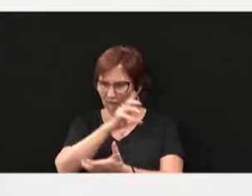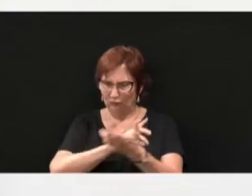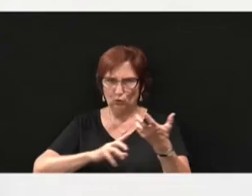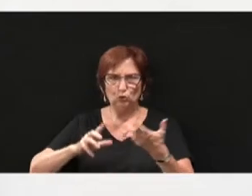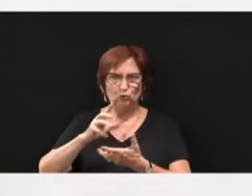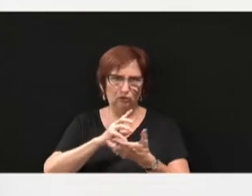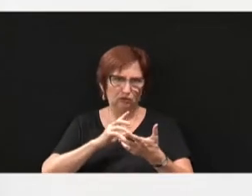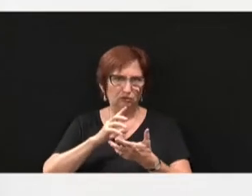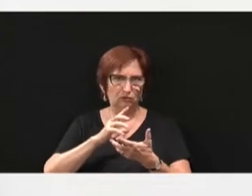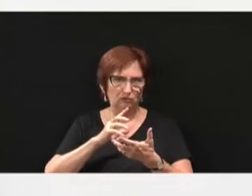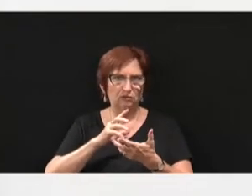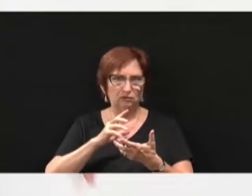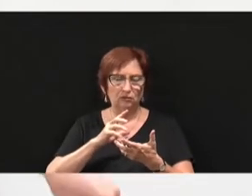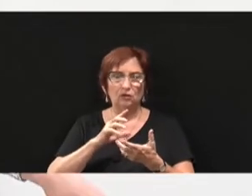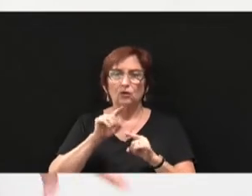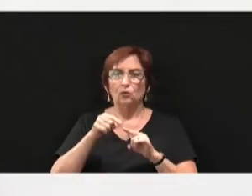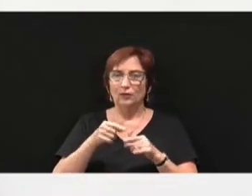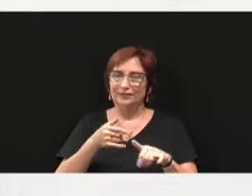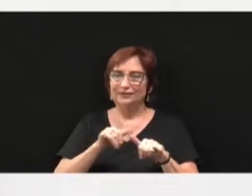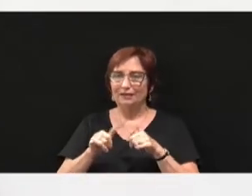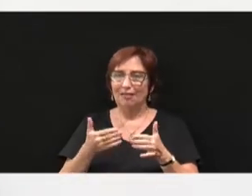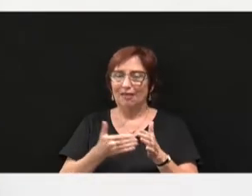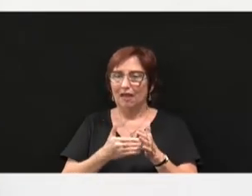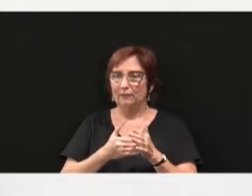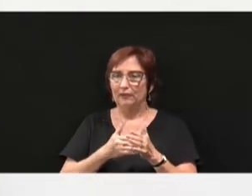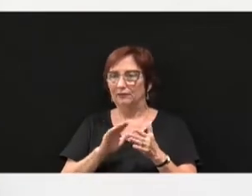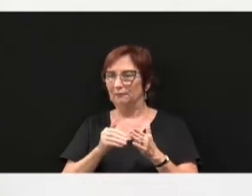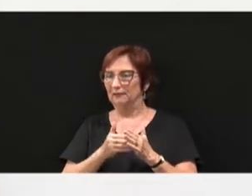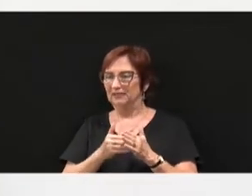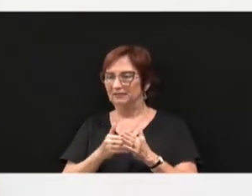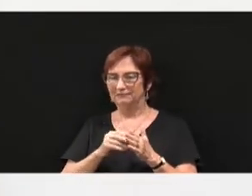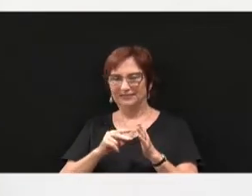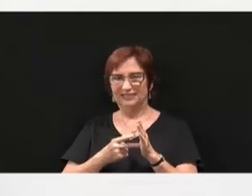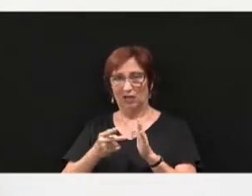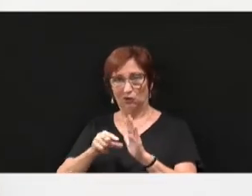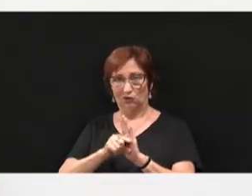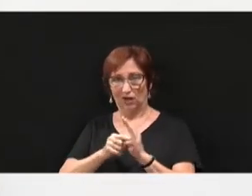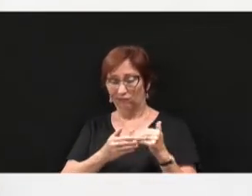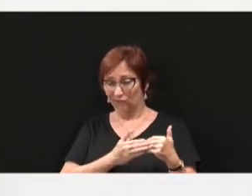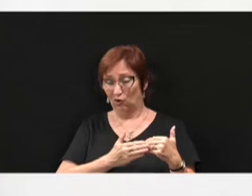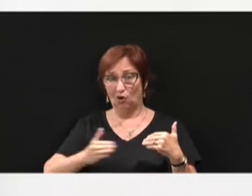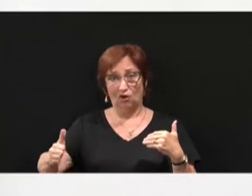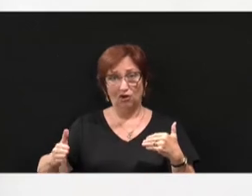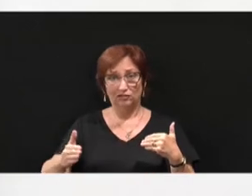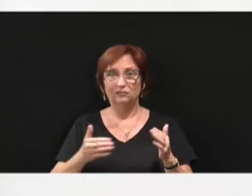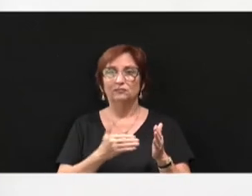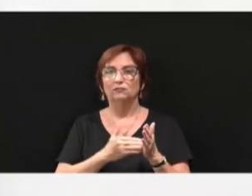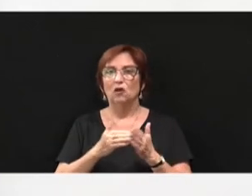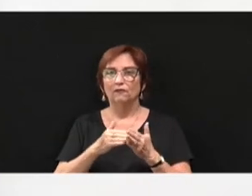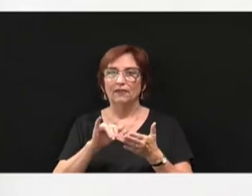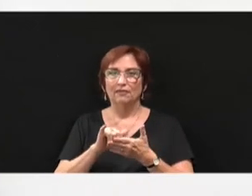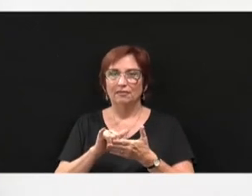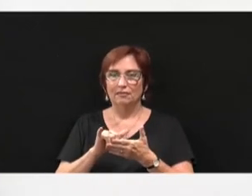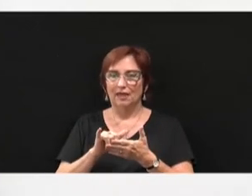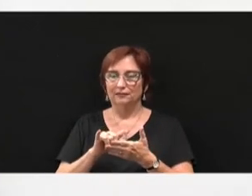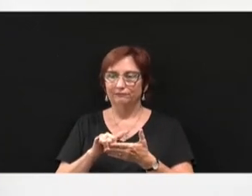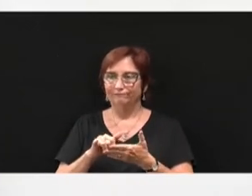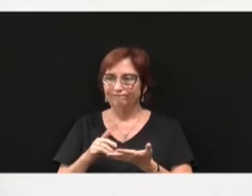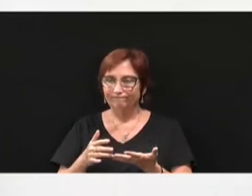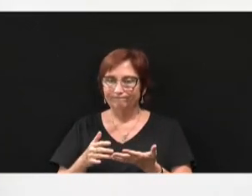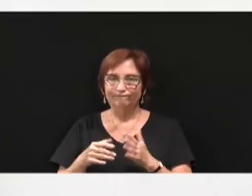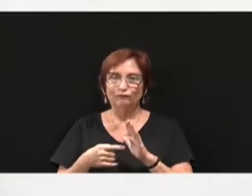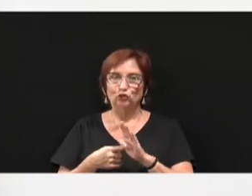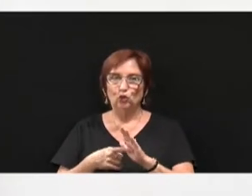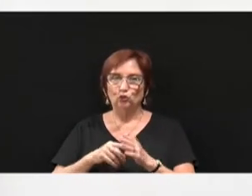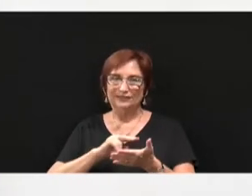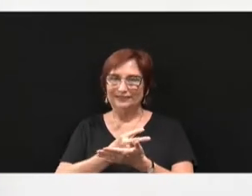from mid-second grade and on. That is very often a sign of dyslexia. It pretty